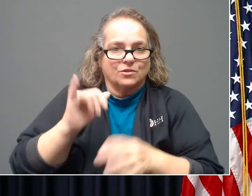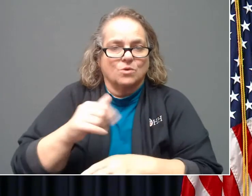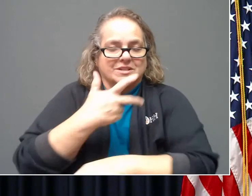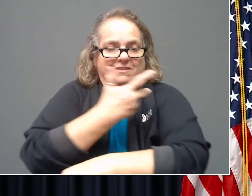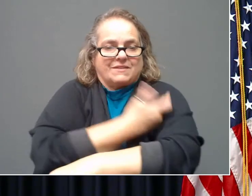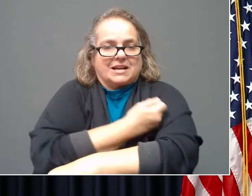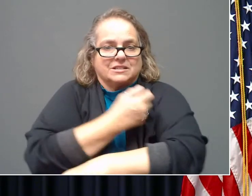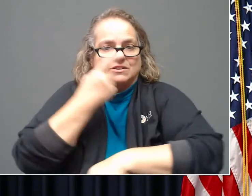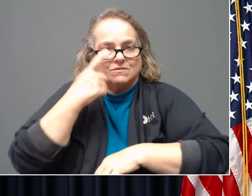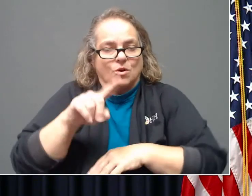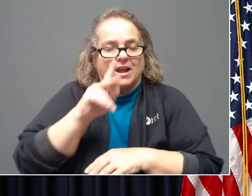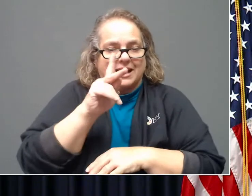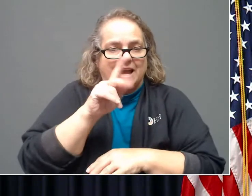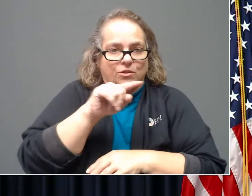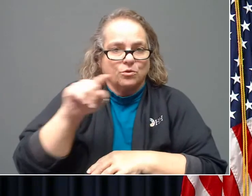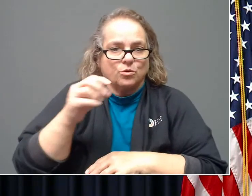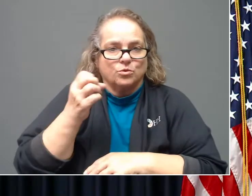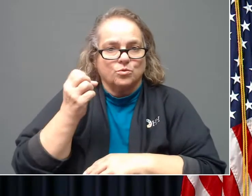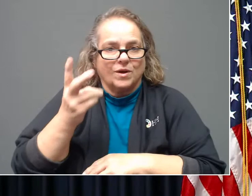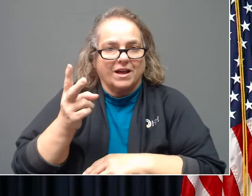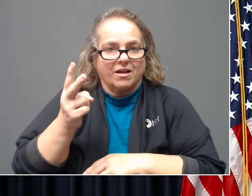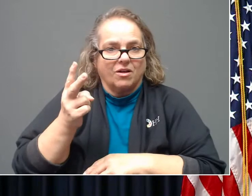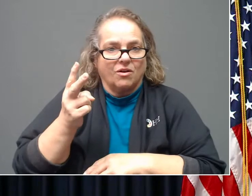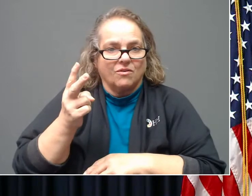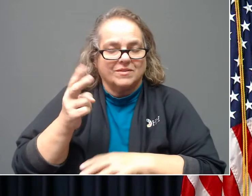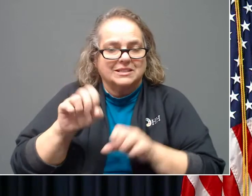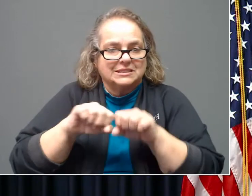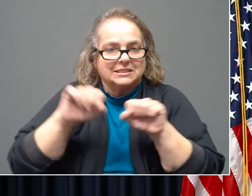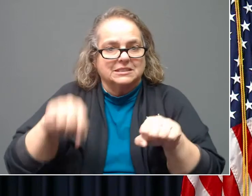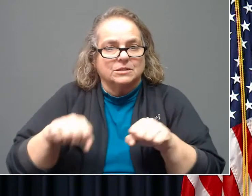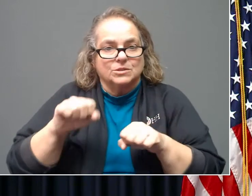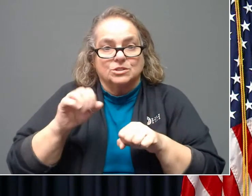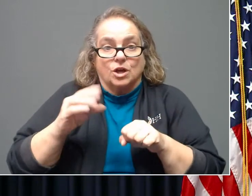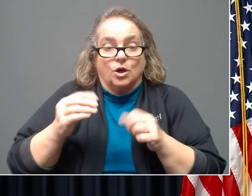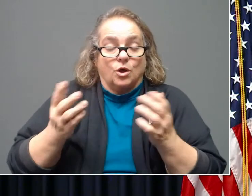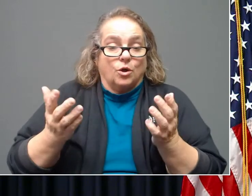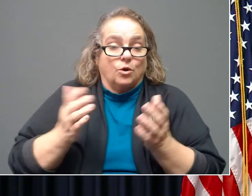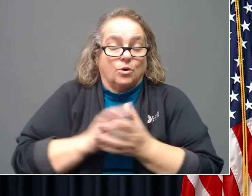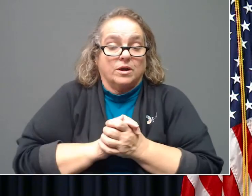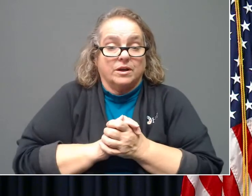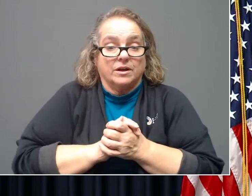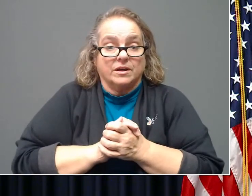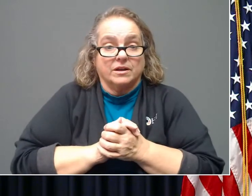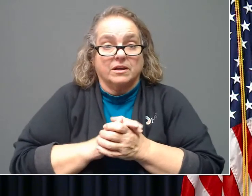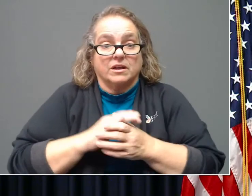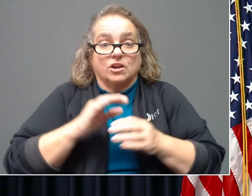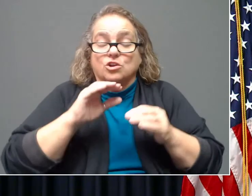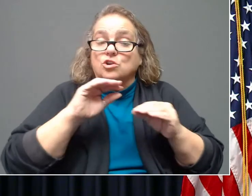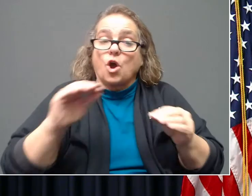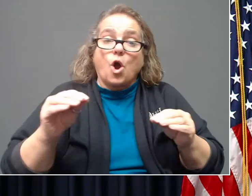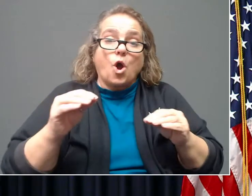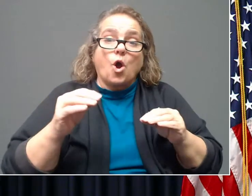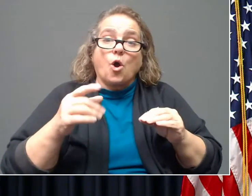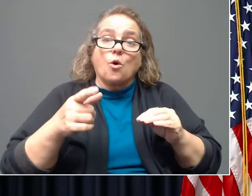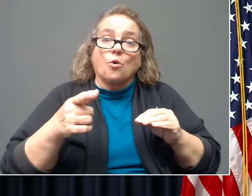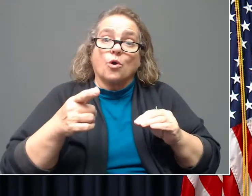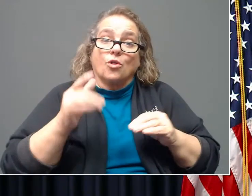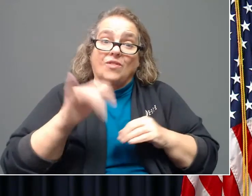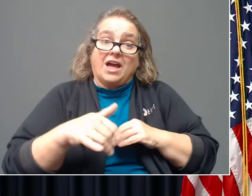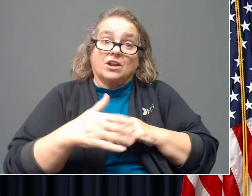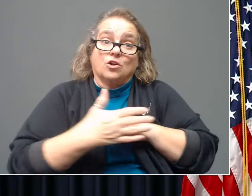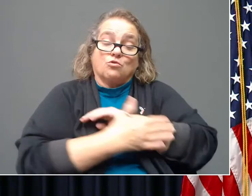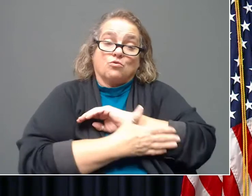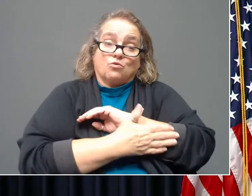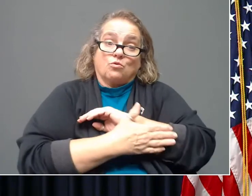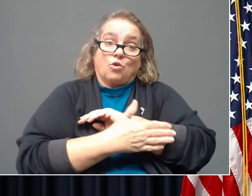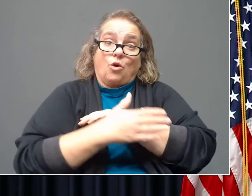the K through 12 system. So it's not that any rural health department or any other area is being ignored. In